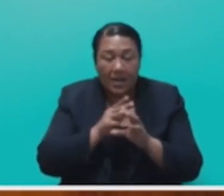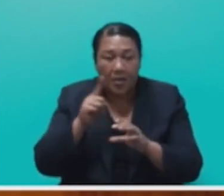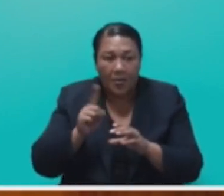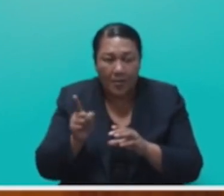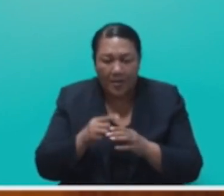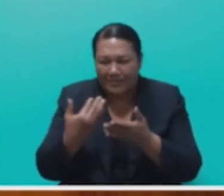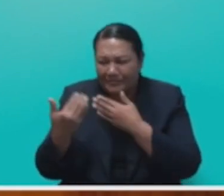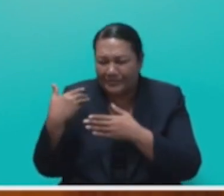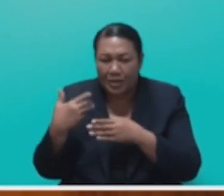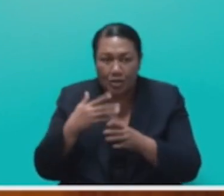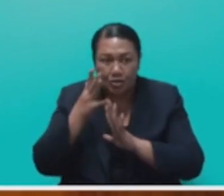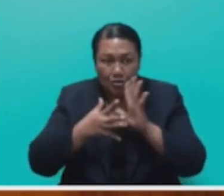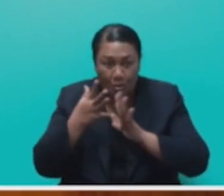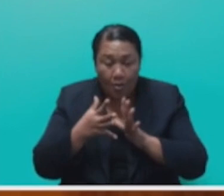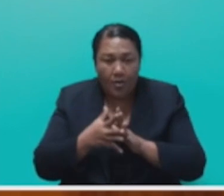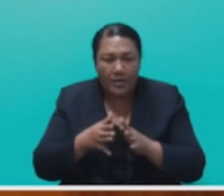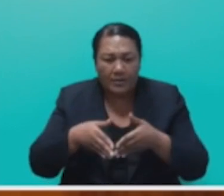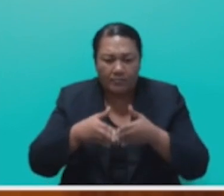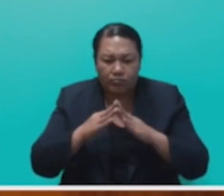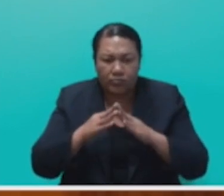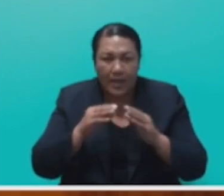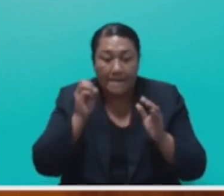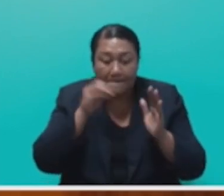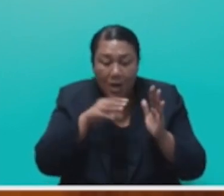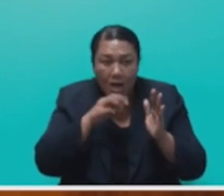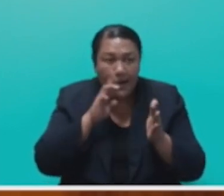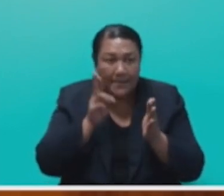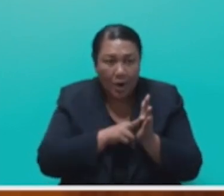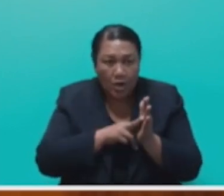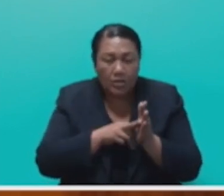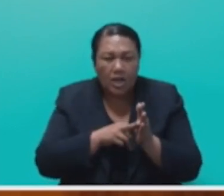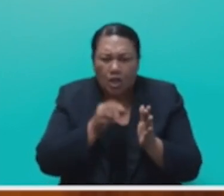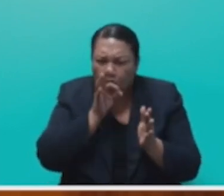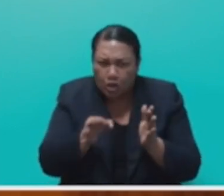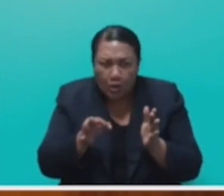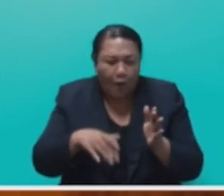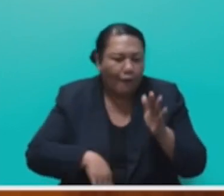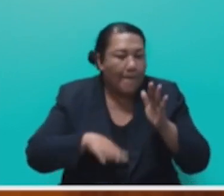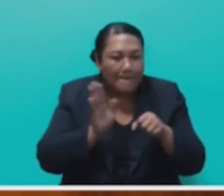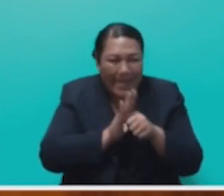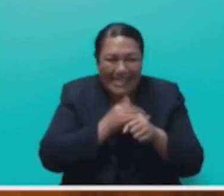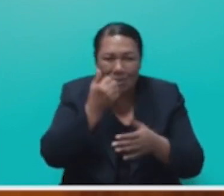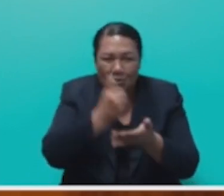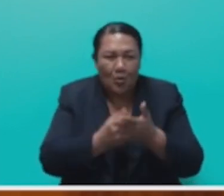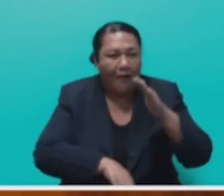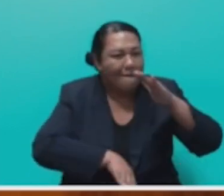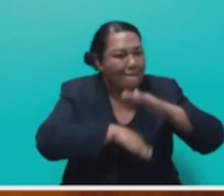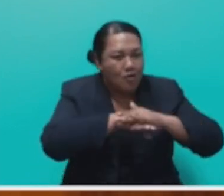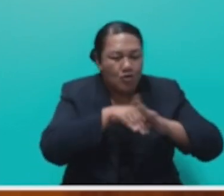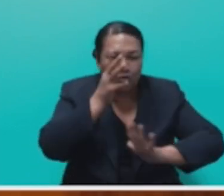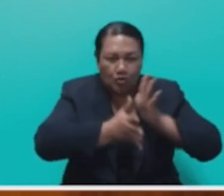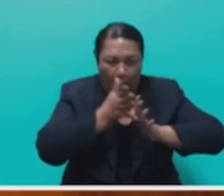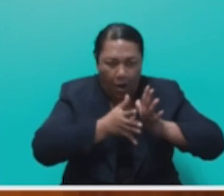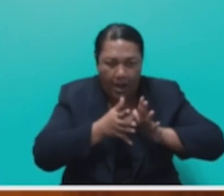follow up on stories if it's an ongoing story, to build on the story, not just report on just one part of it. When you look at it